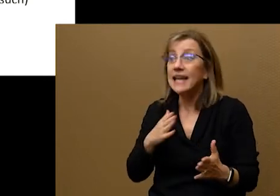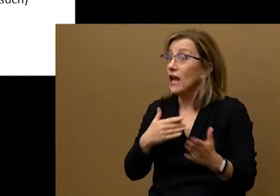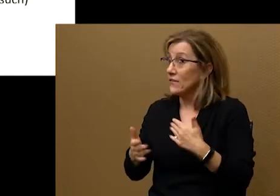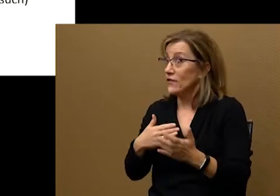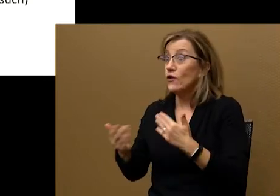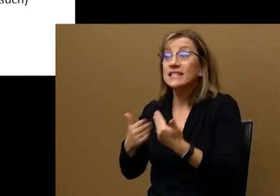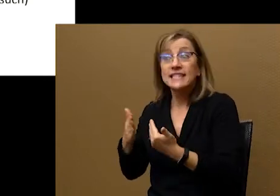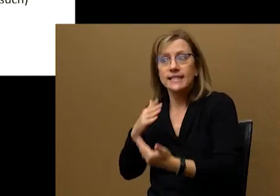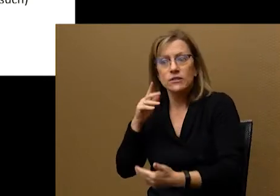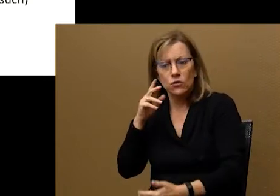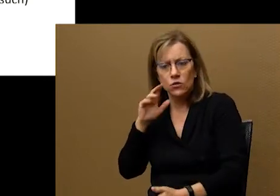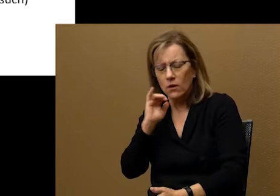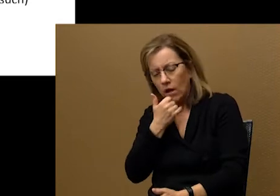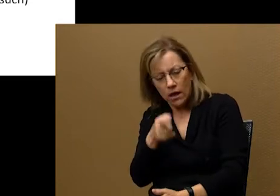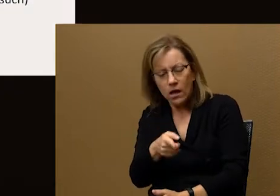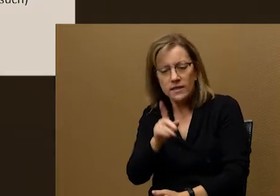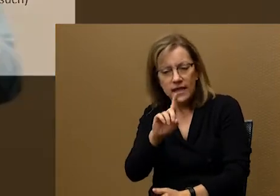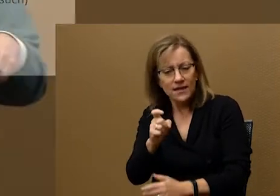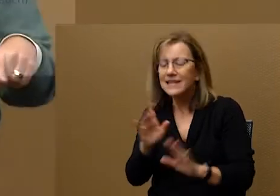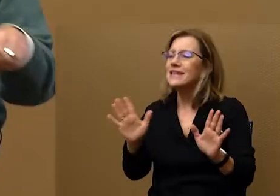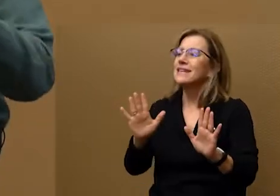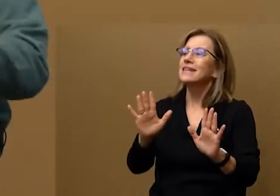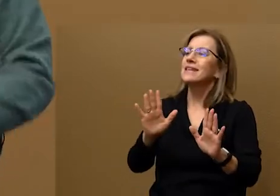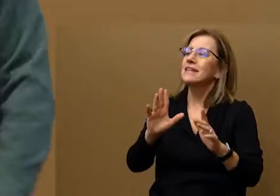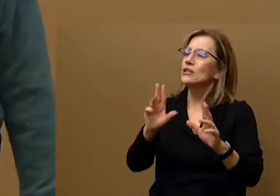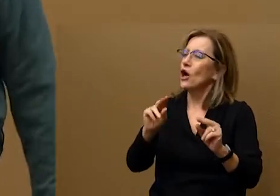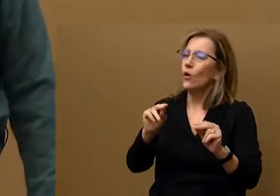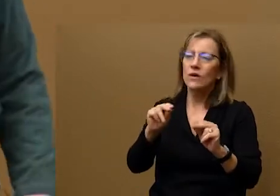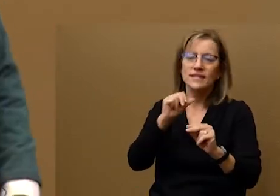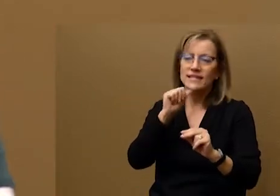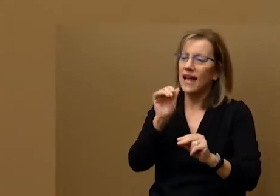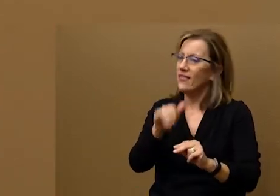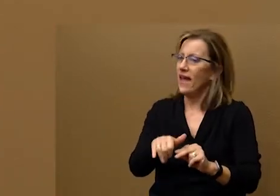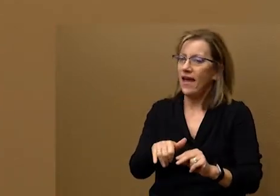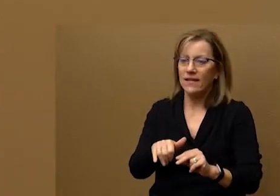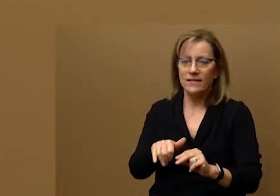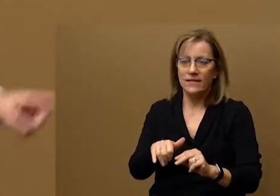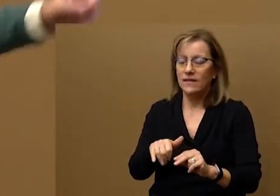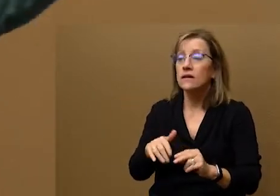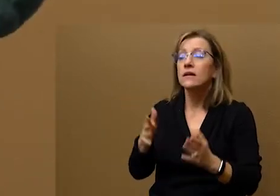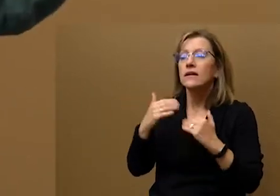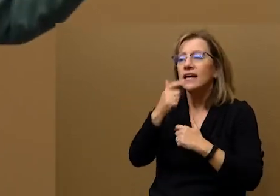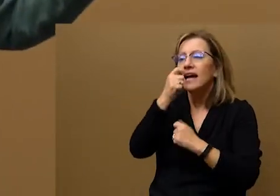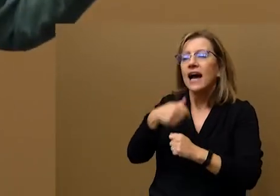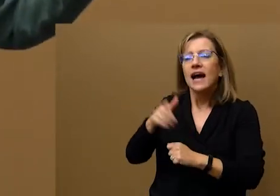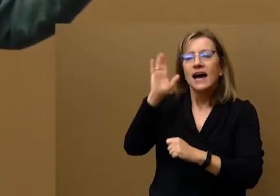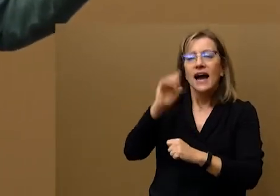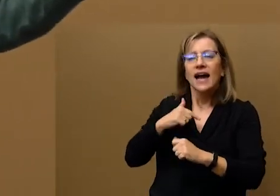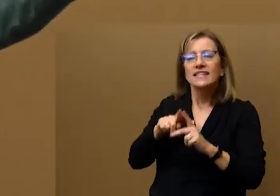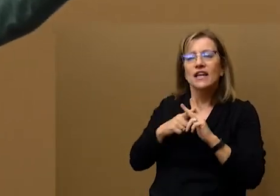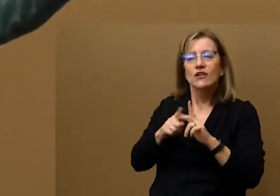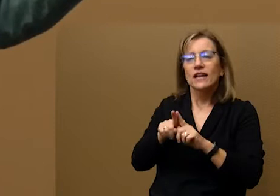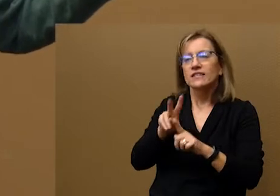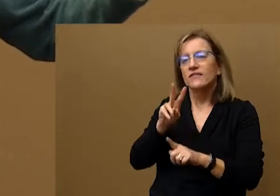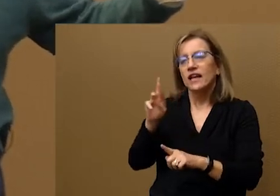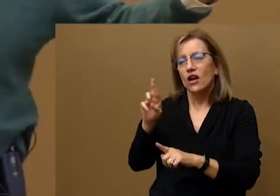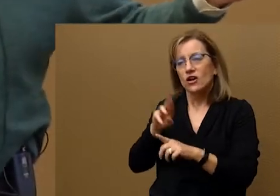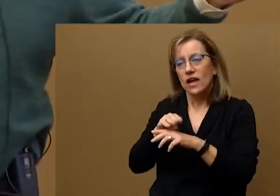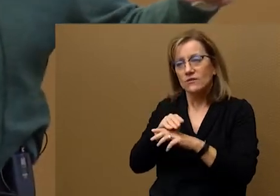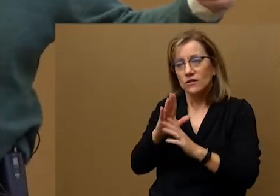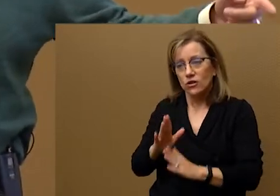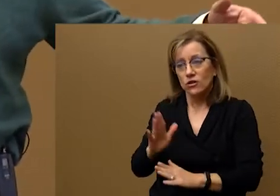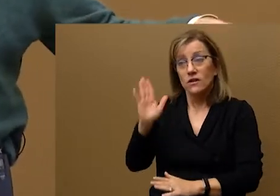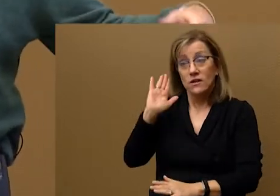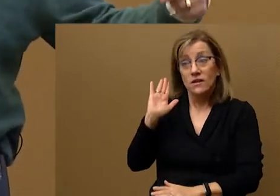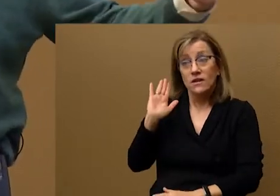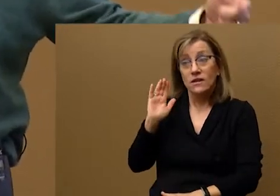Although easy to misdiagnose them, if you know what you're doing, you say, no, that's not it. Now, interesting, I started out as a VR counselor. And